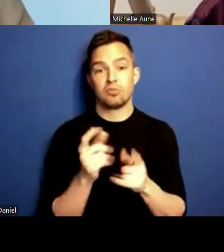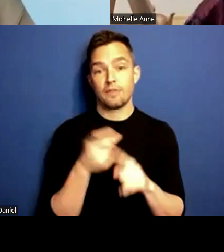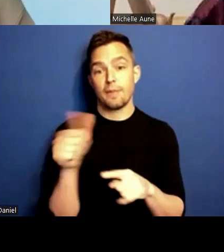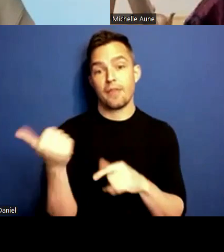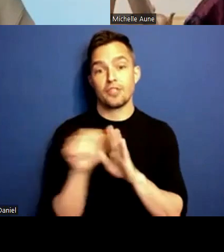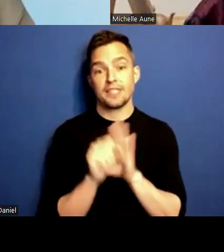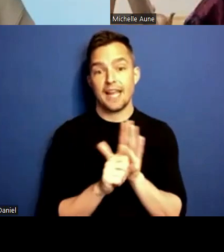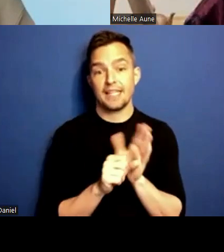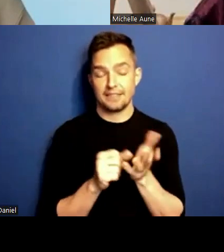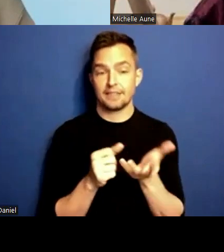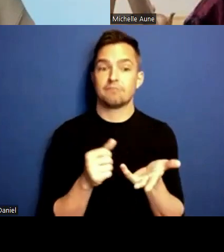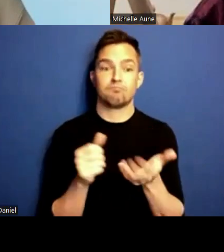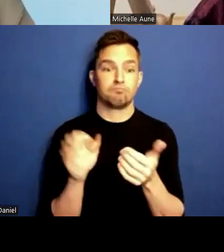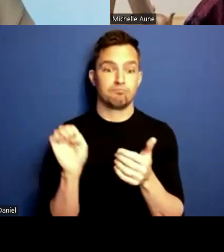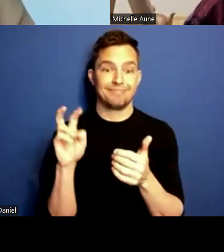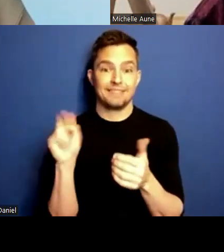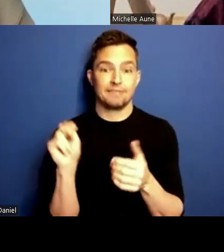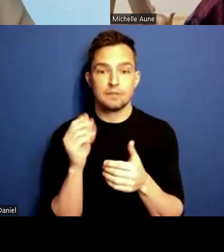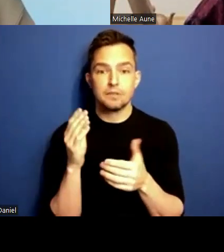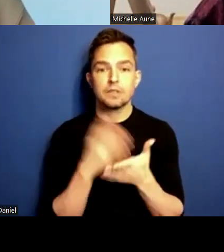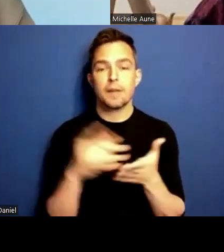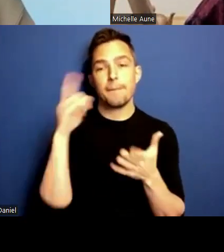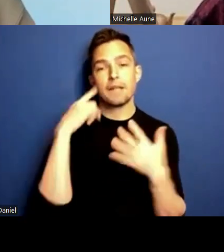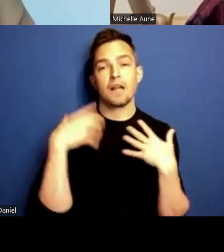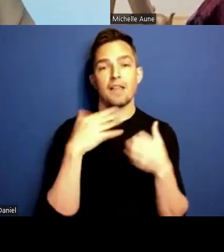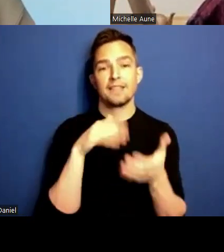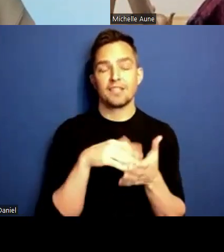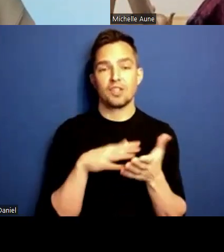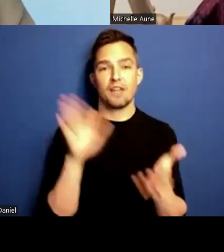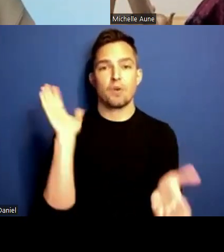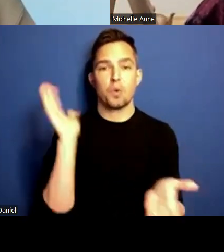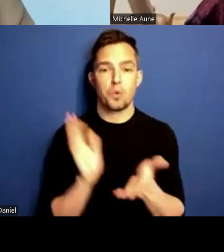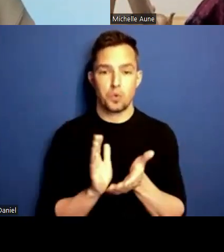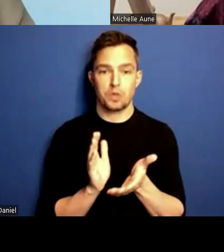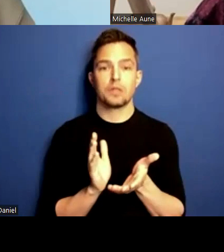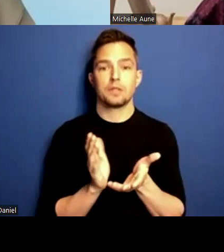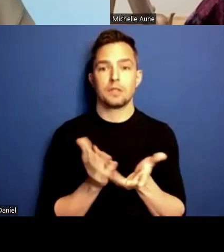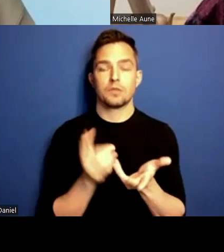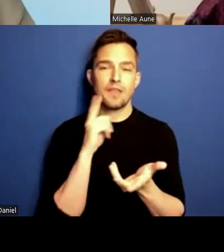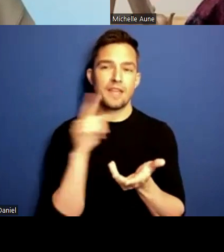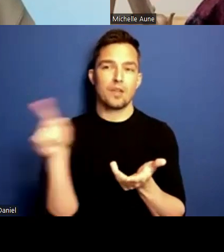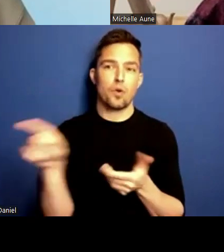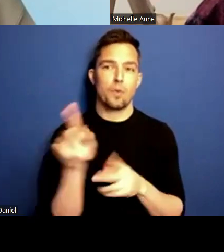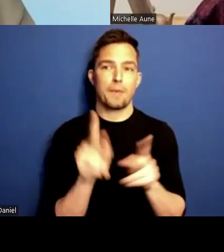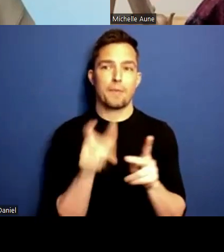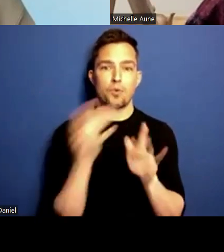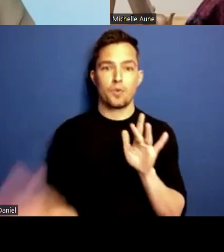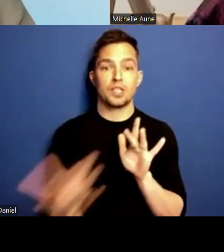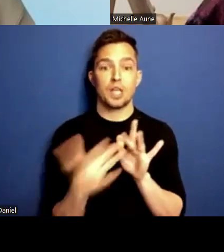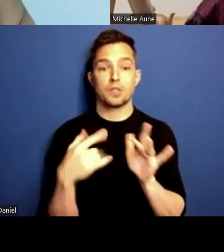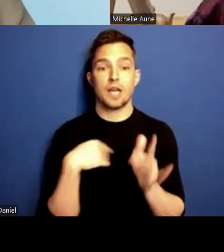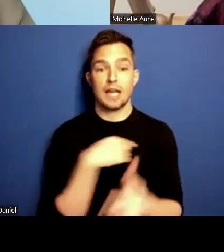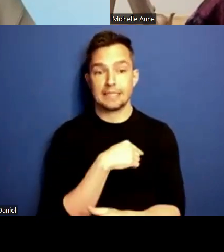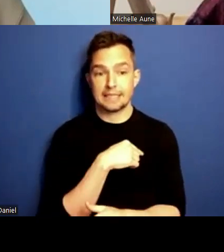states. Even some mental health centers have gone down. So I think those individuals that reach out to us